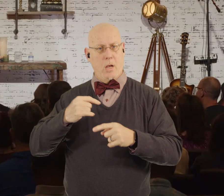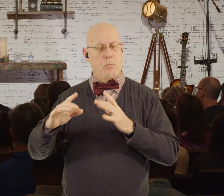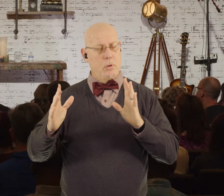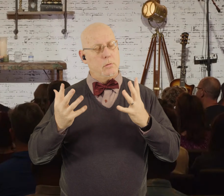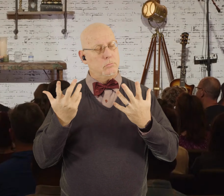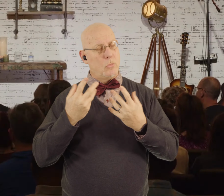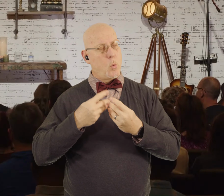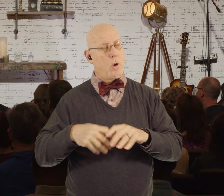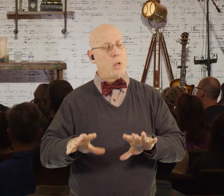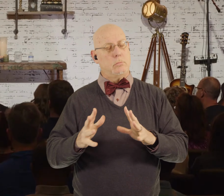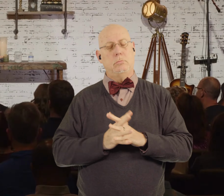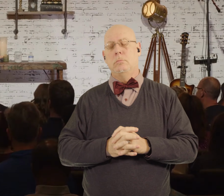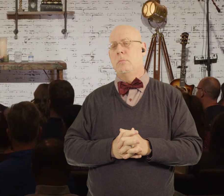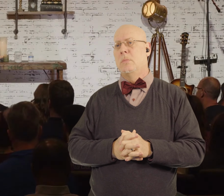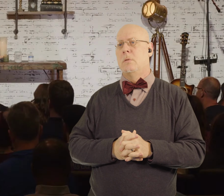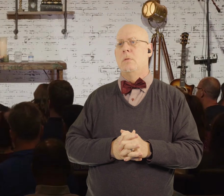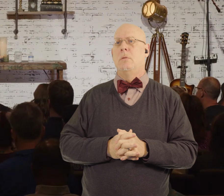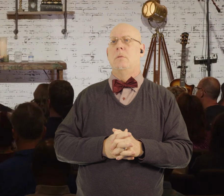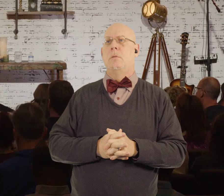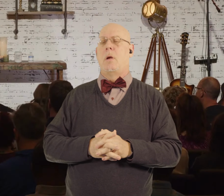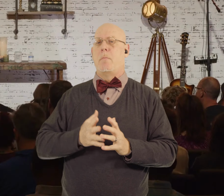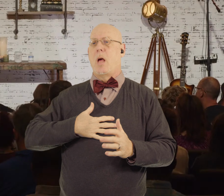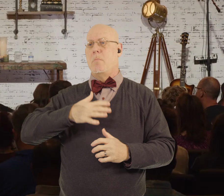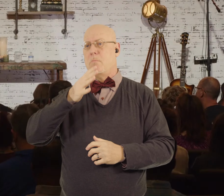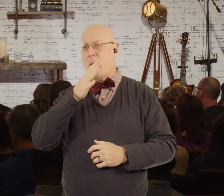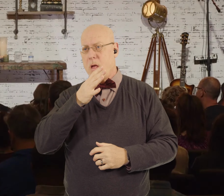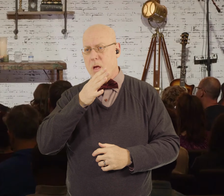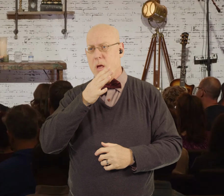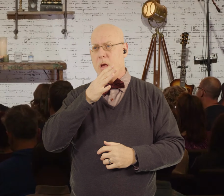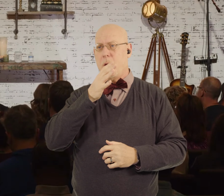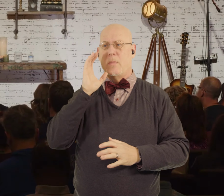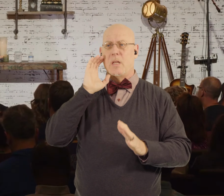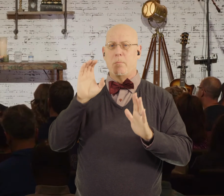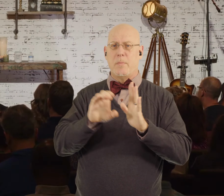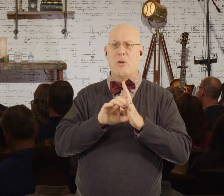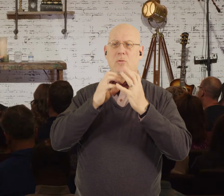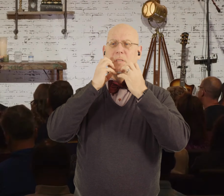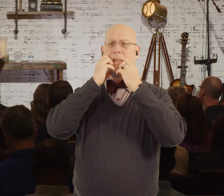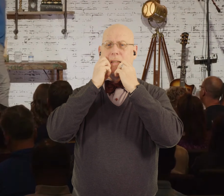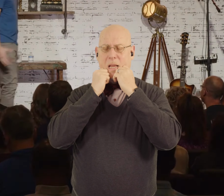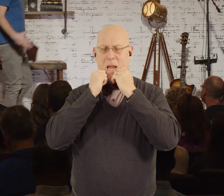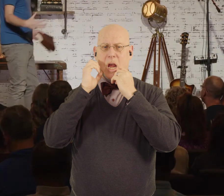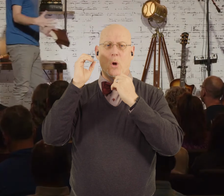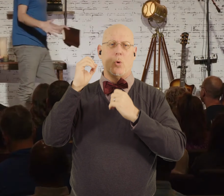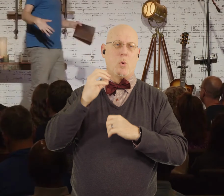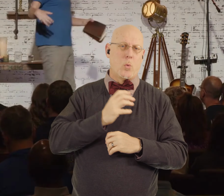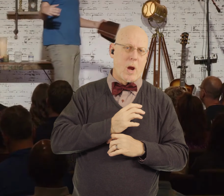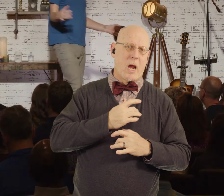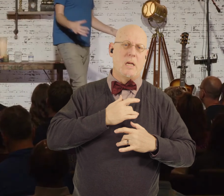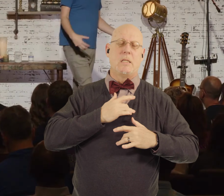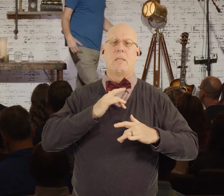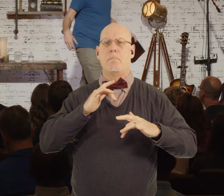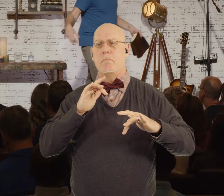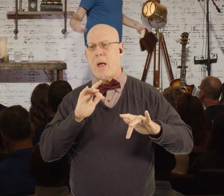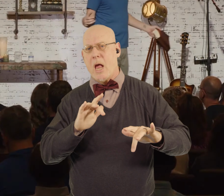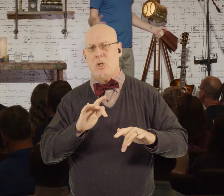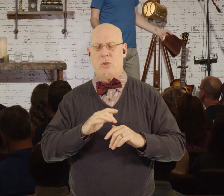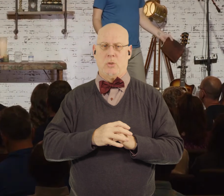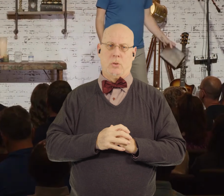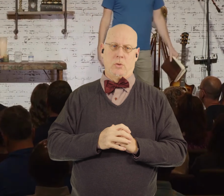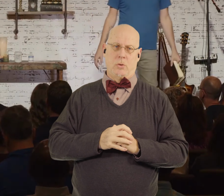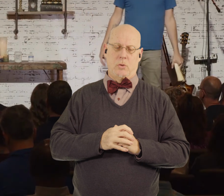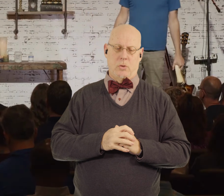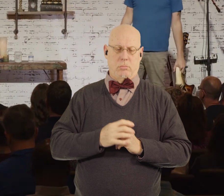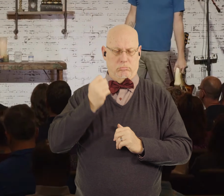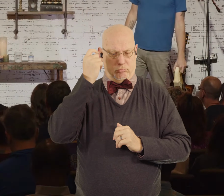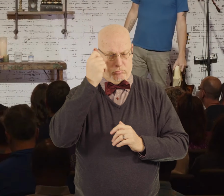it was also terrifying for my adversary, so it worked out. And my mom was this picture of care and grace and